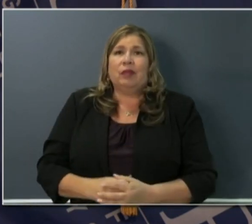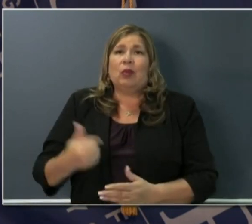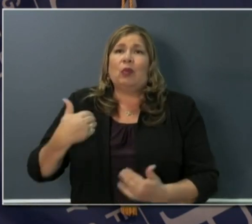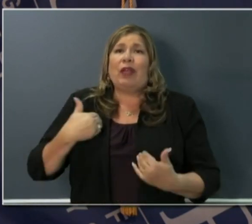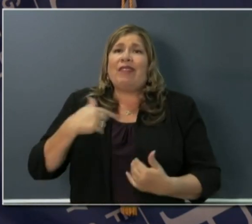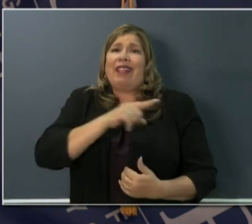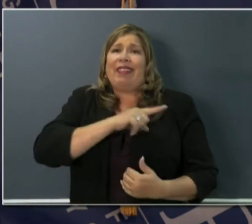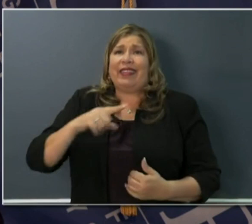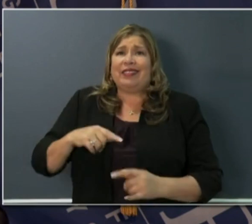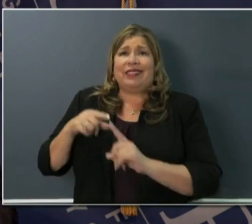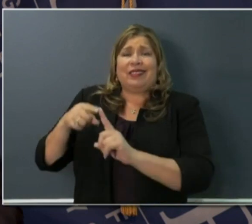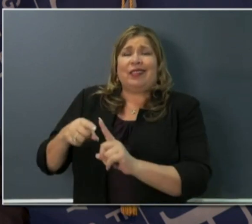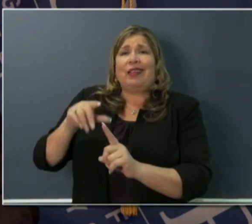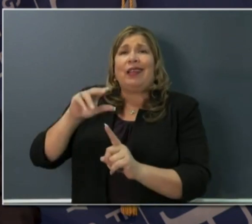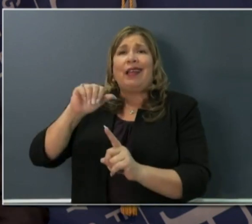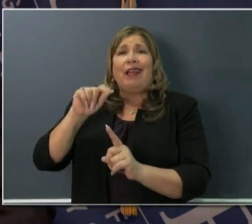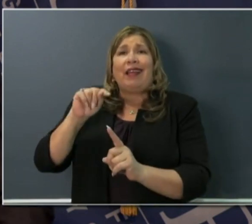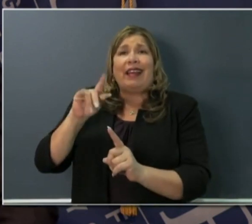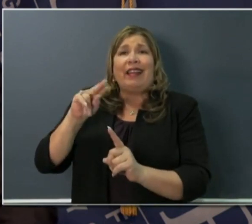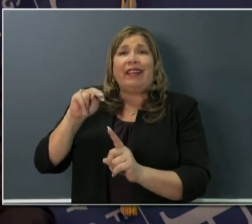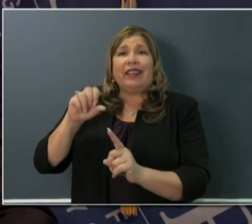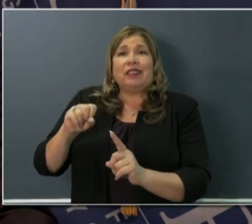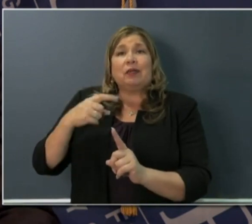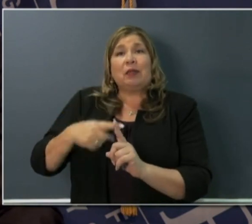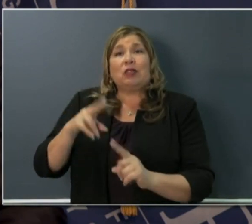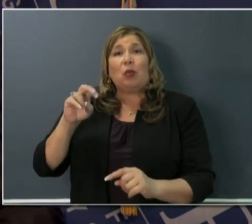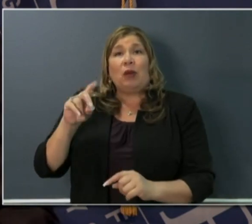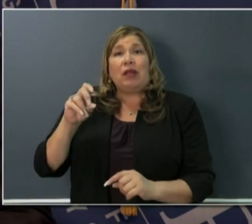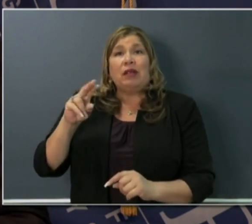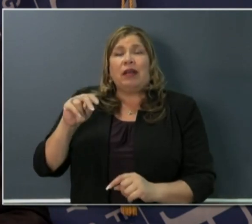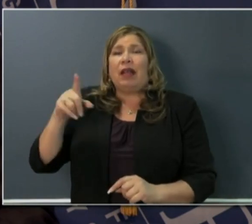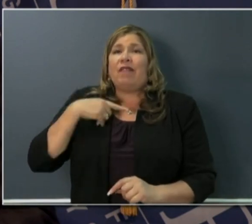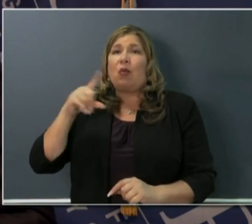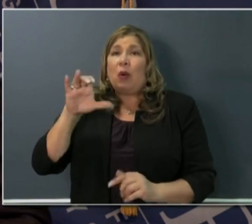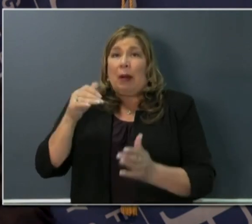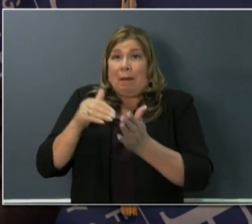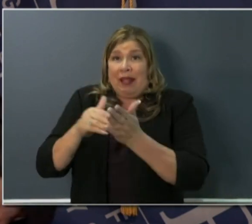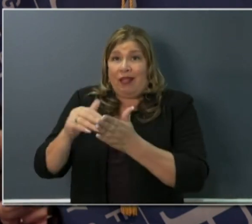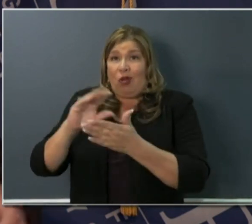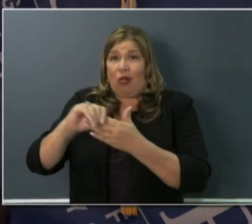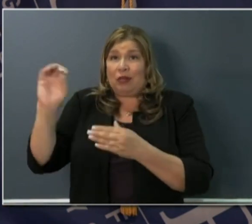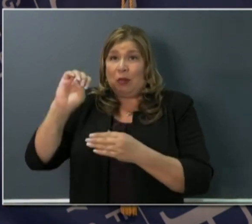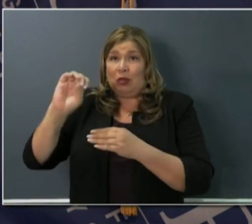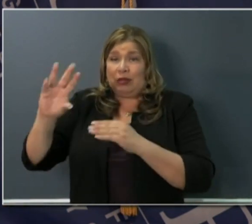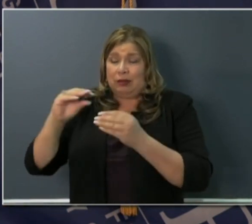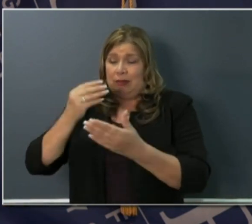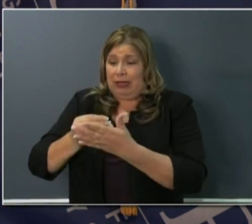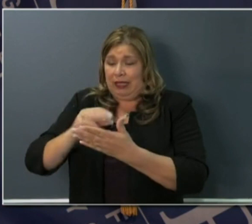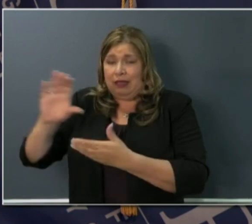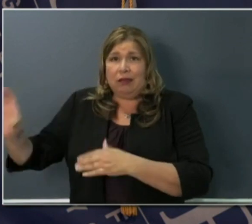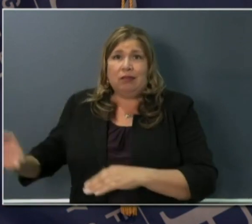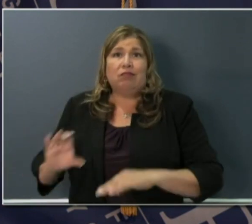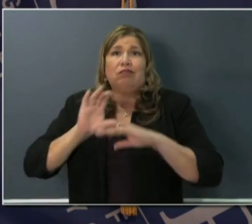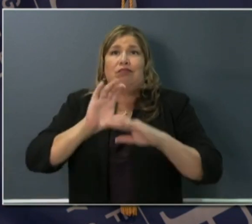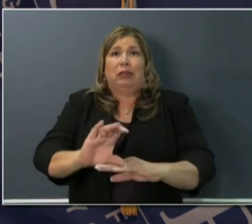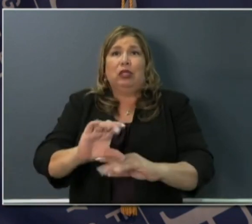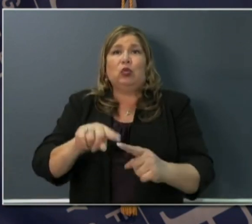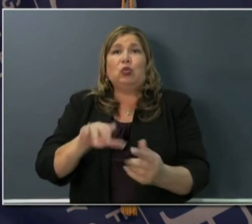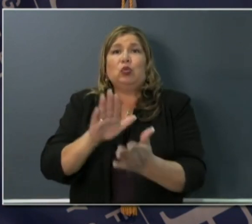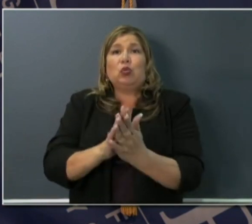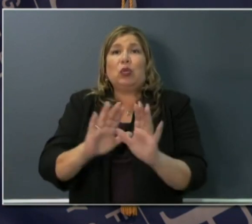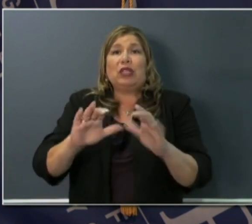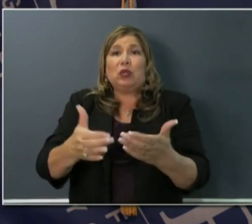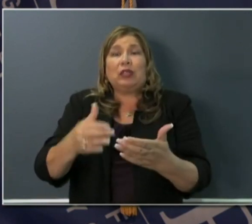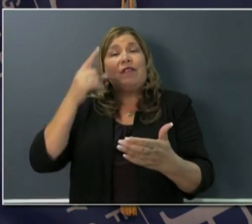Atkins, Anthony Rendon, to put an additional $100 million of emergency aid that we now have made available to the school districts for